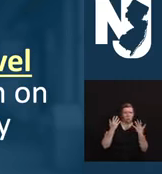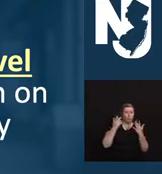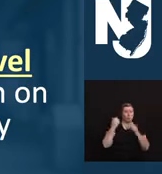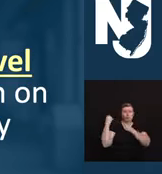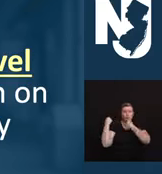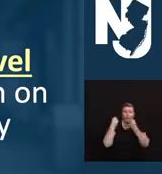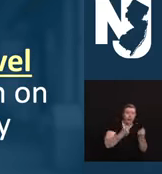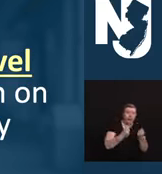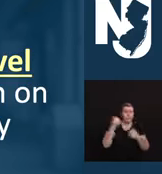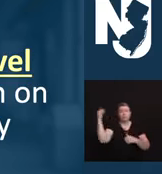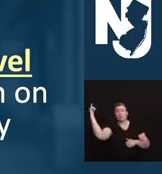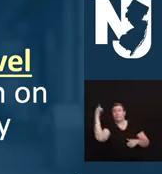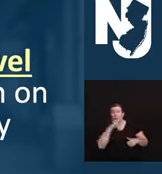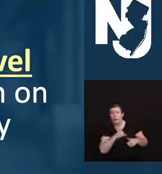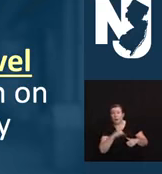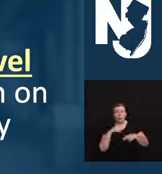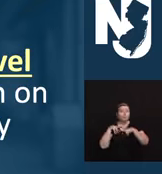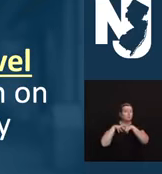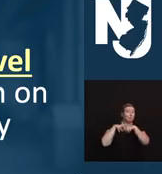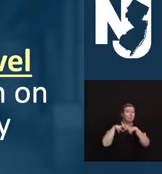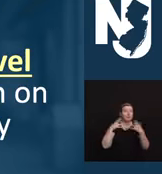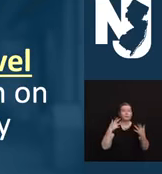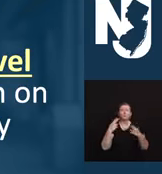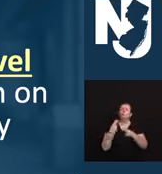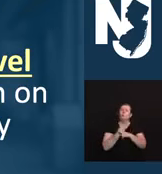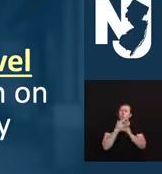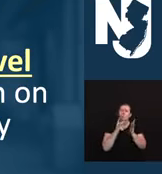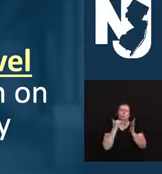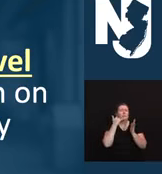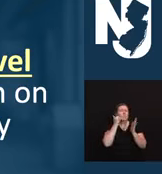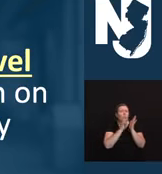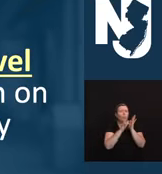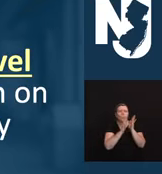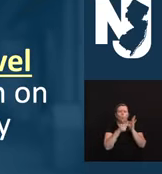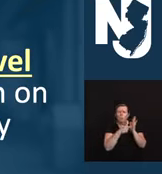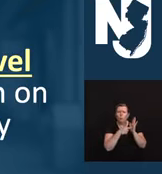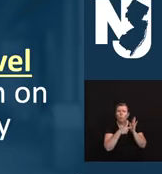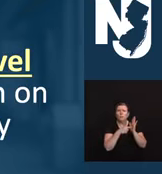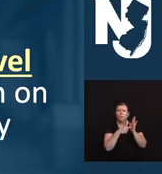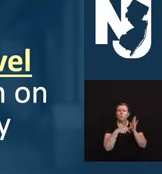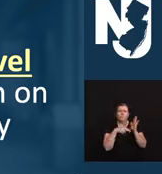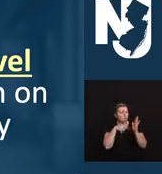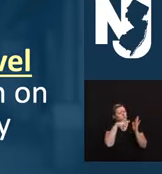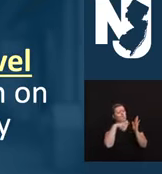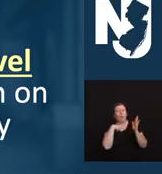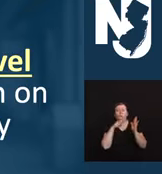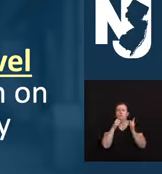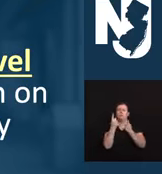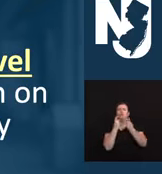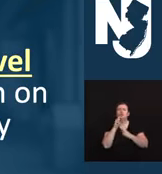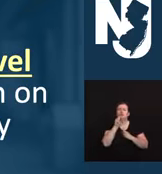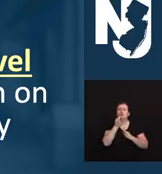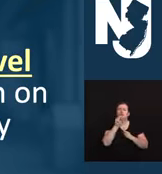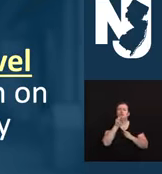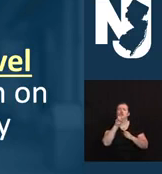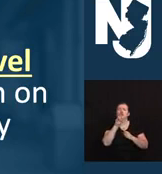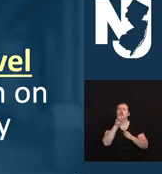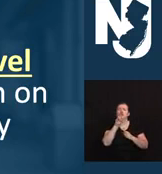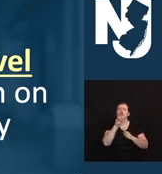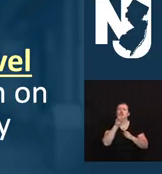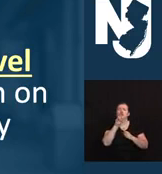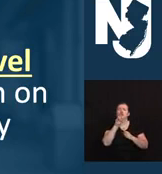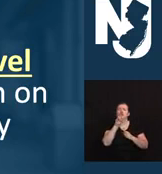smartphone to fill out the travel survey, which is available through this page as well. We continue to ask everyone who has been in one of